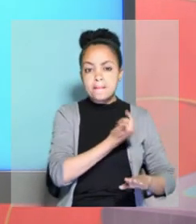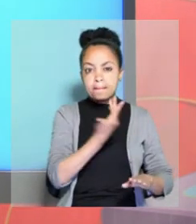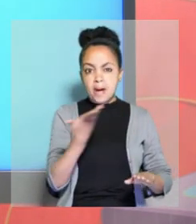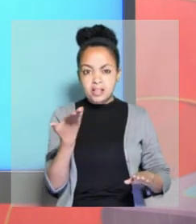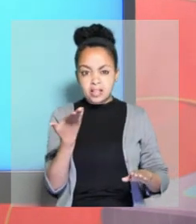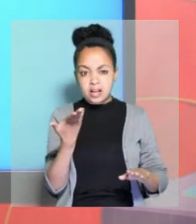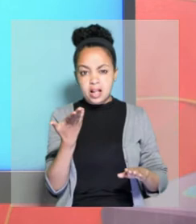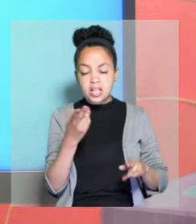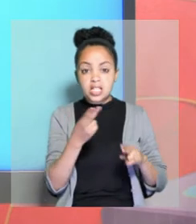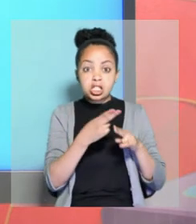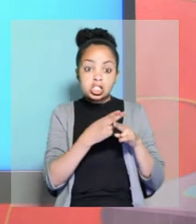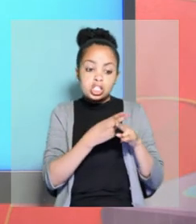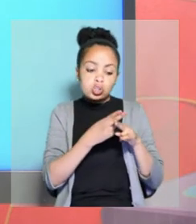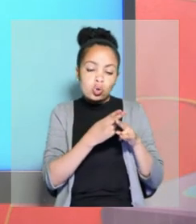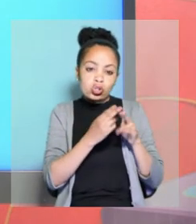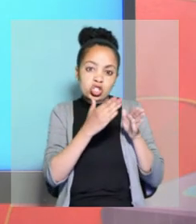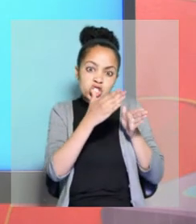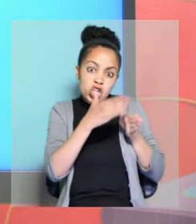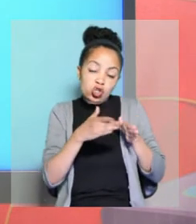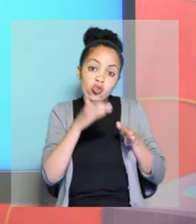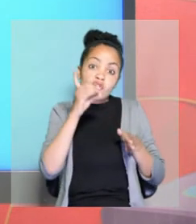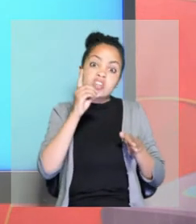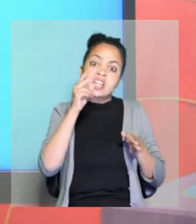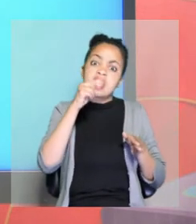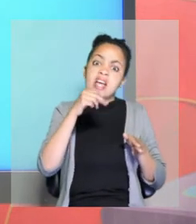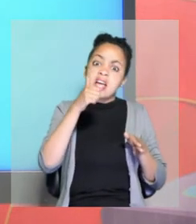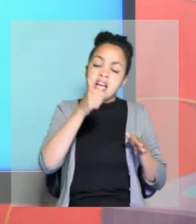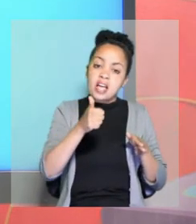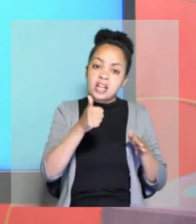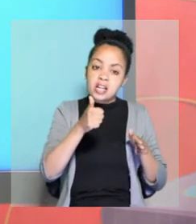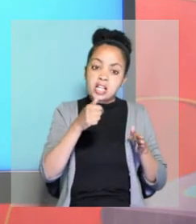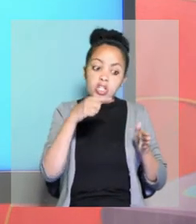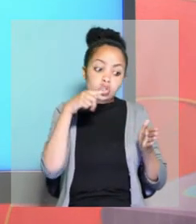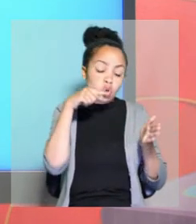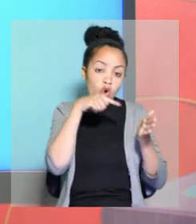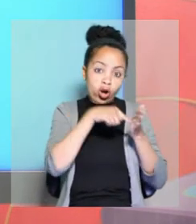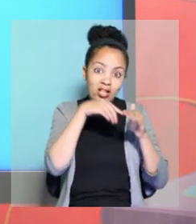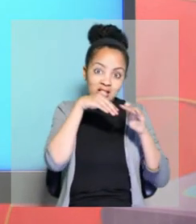or short section of DNA that is located over a